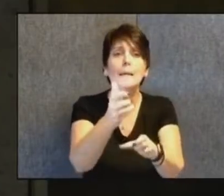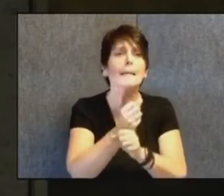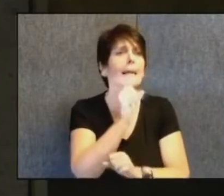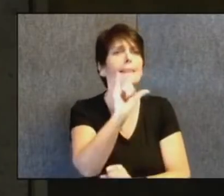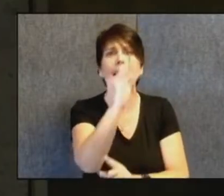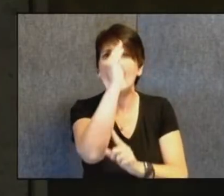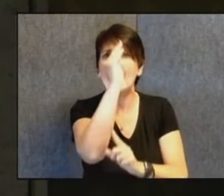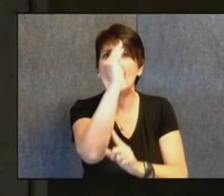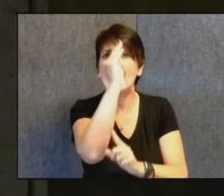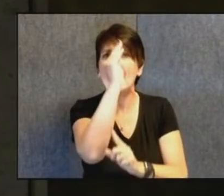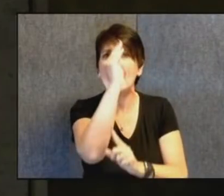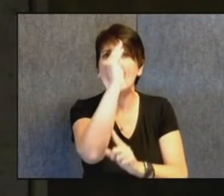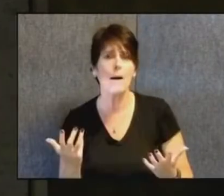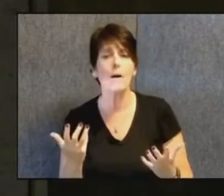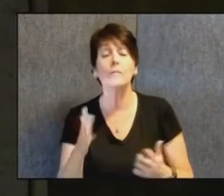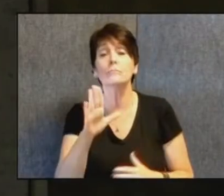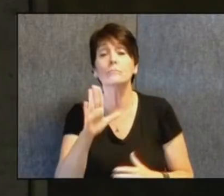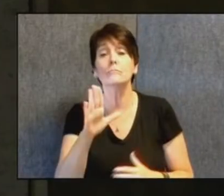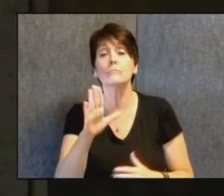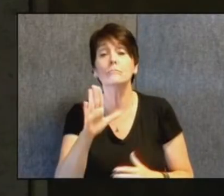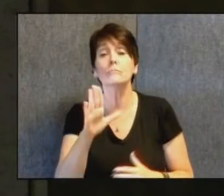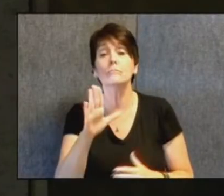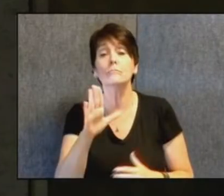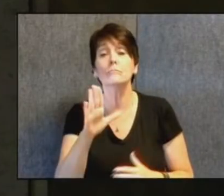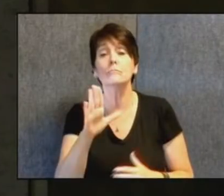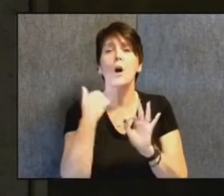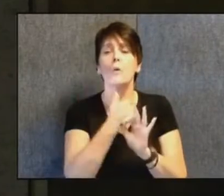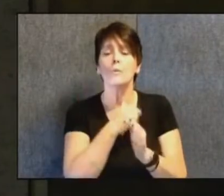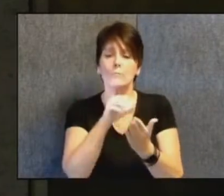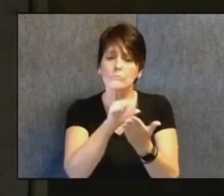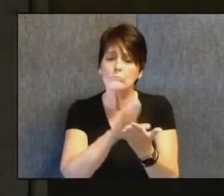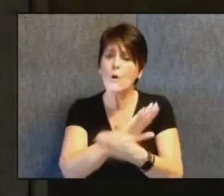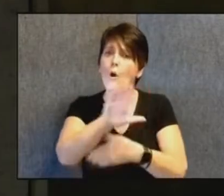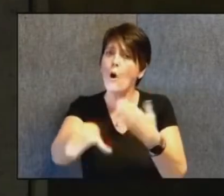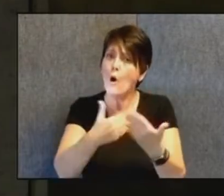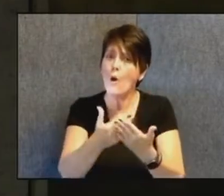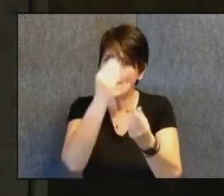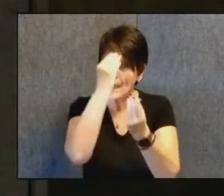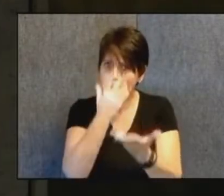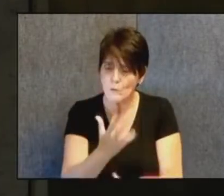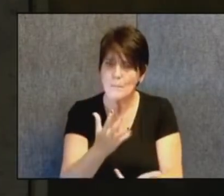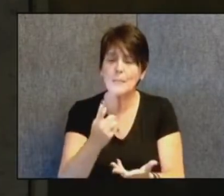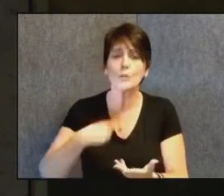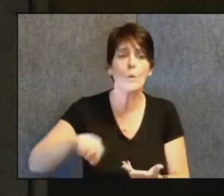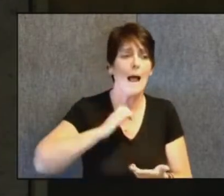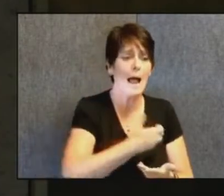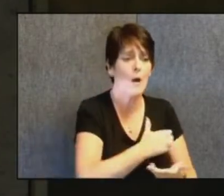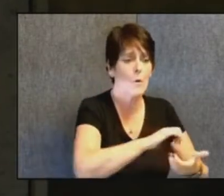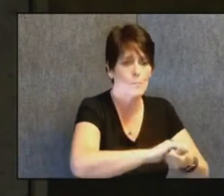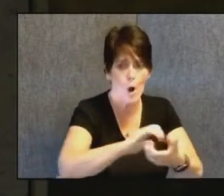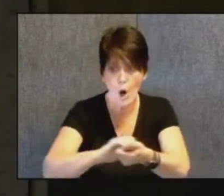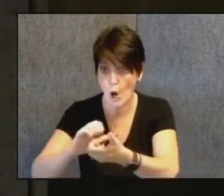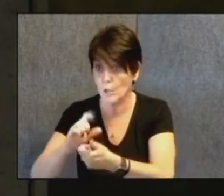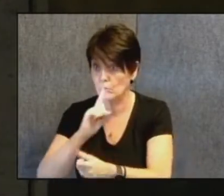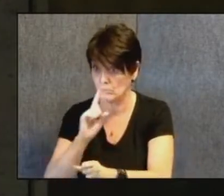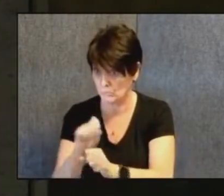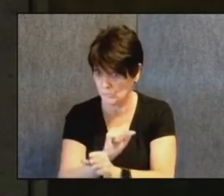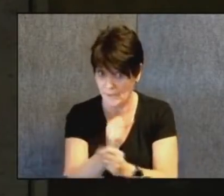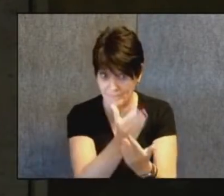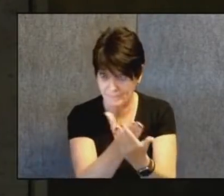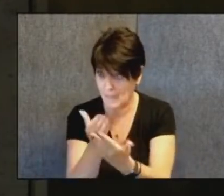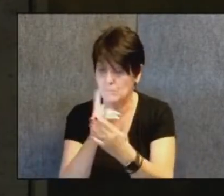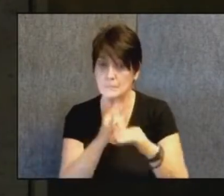information. So it's really important for us to make sure we coordinate all the information that comes out with our unified partners, and it's validated and it's